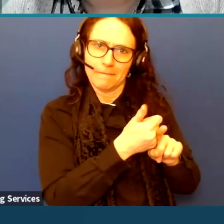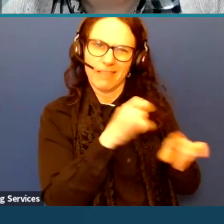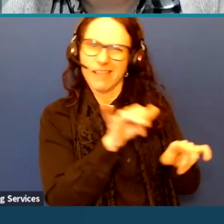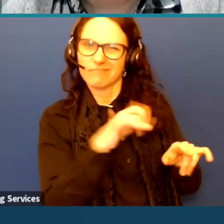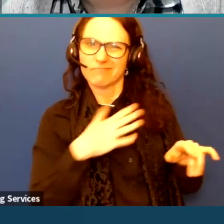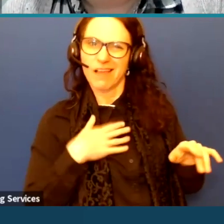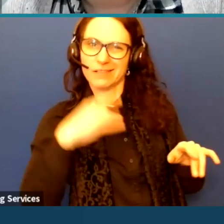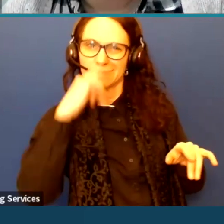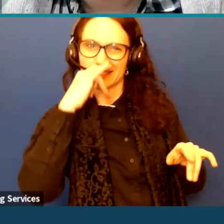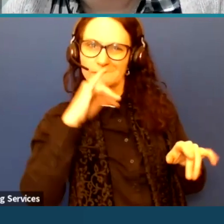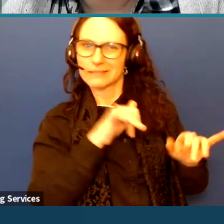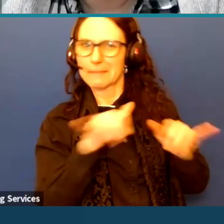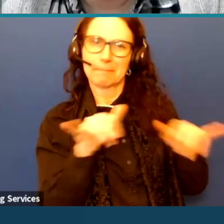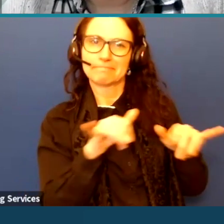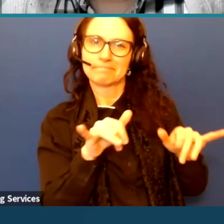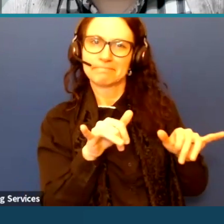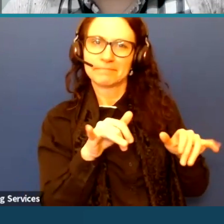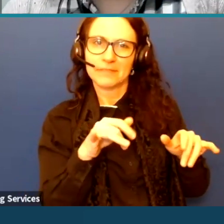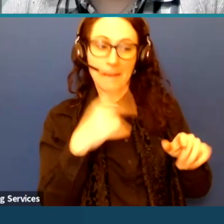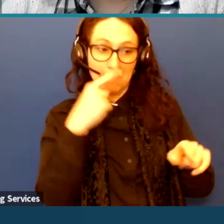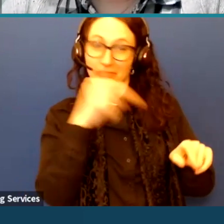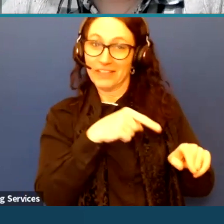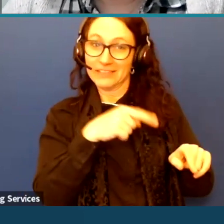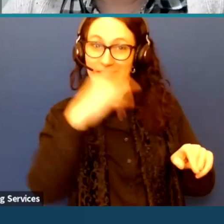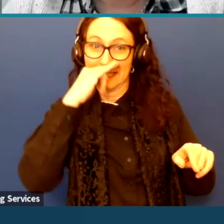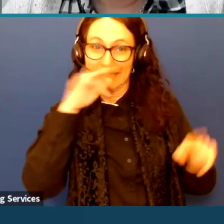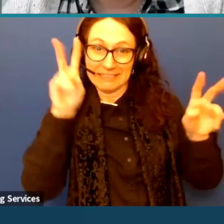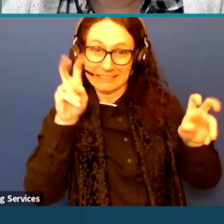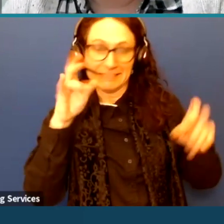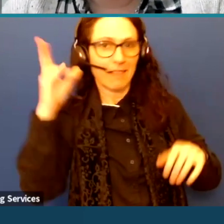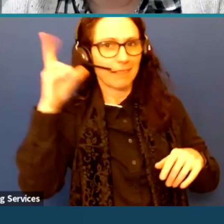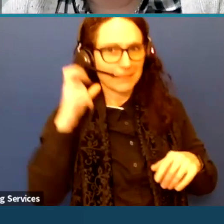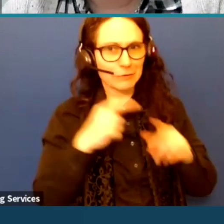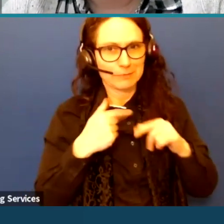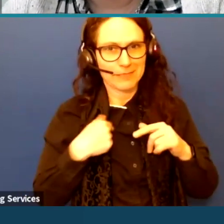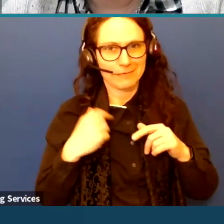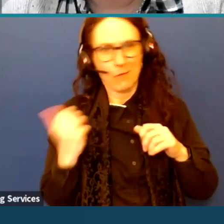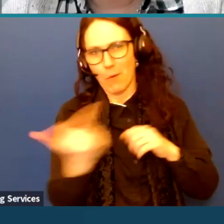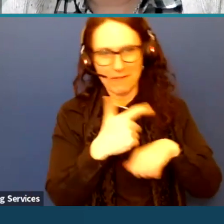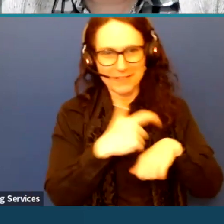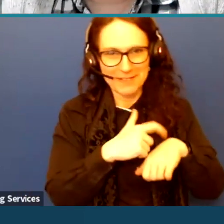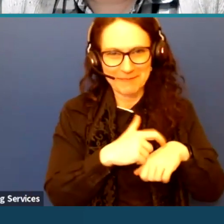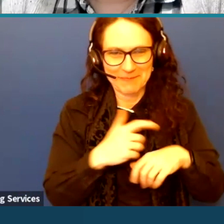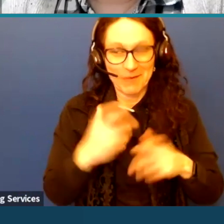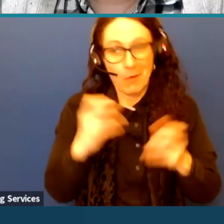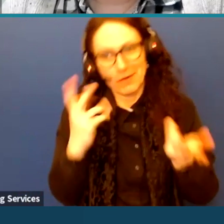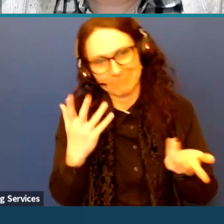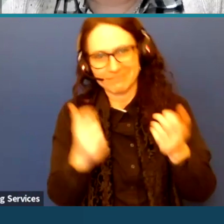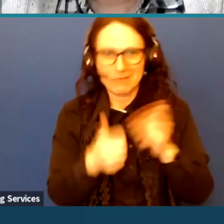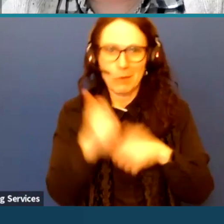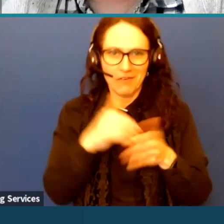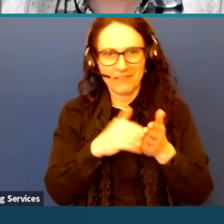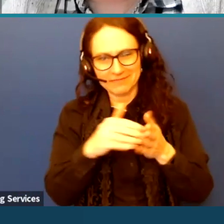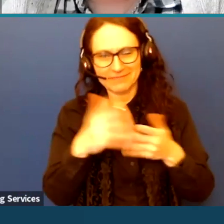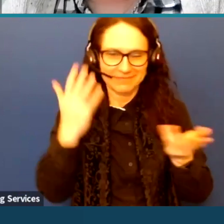that actually listens to me all the time, or most often.